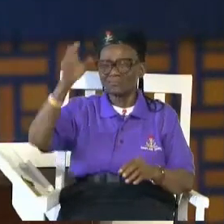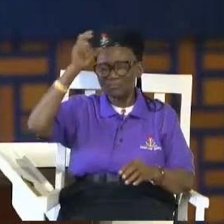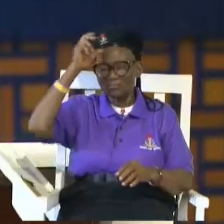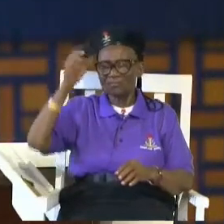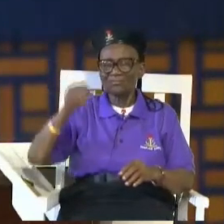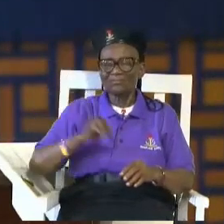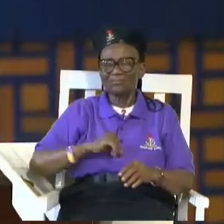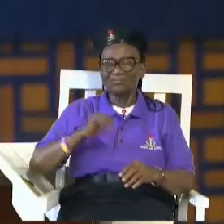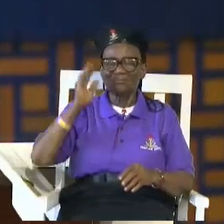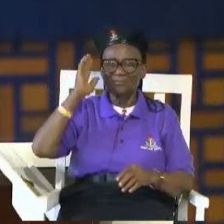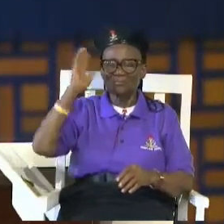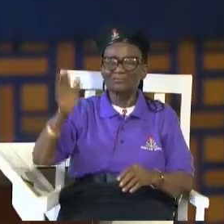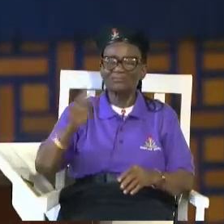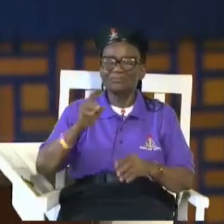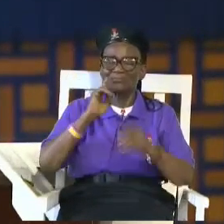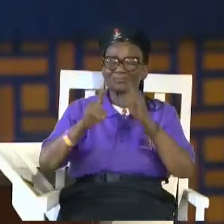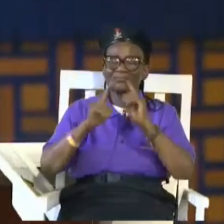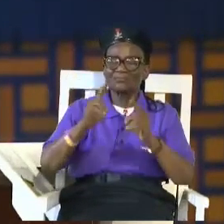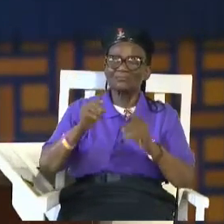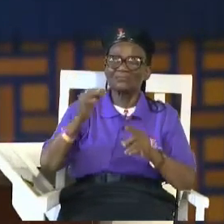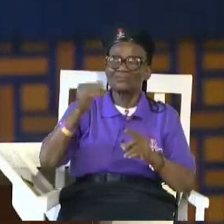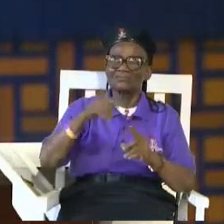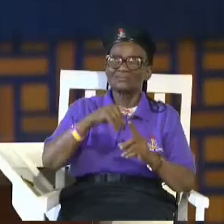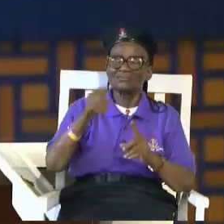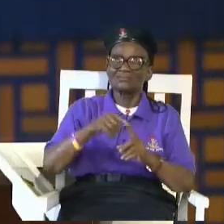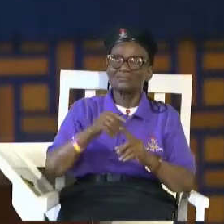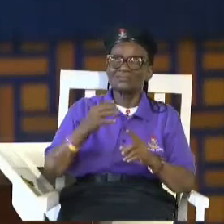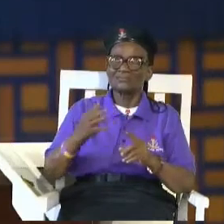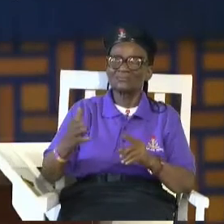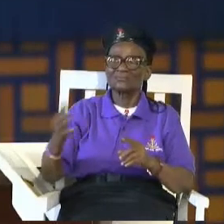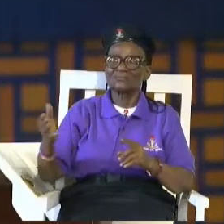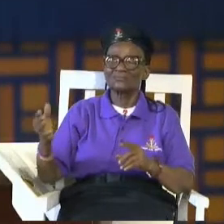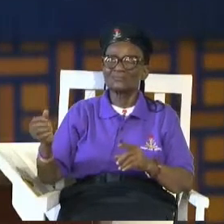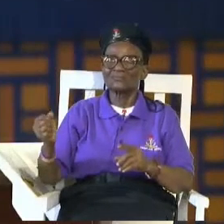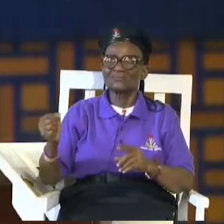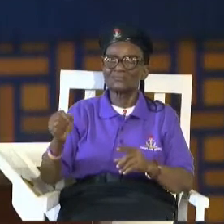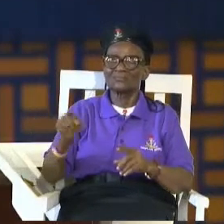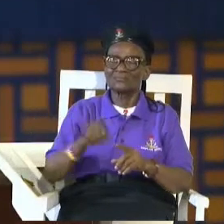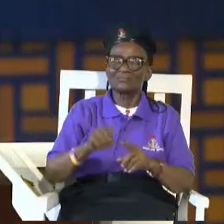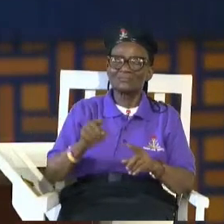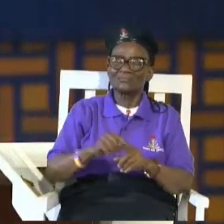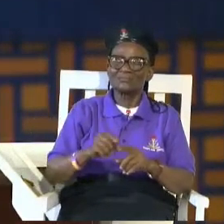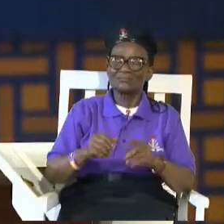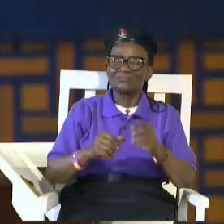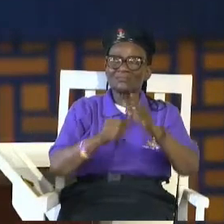We would have talked about things like oppression,